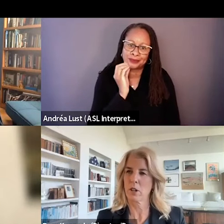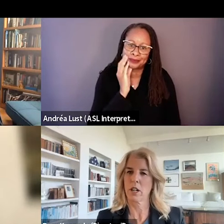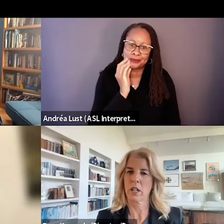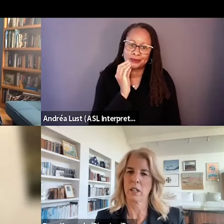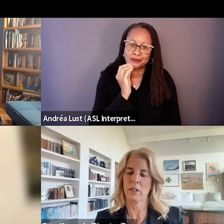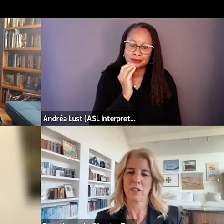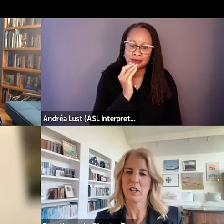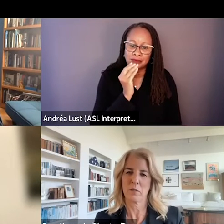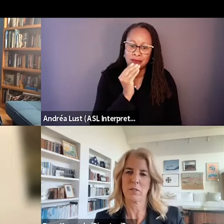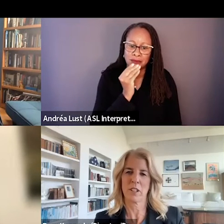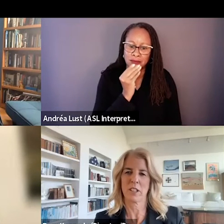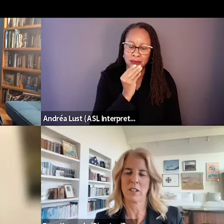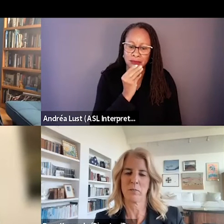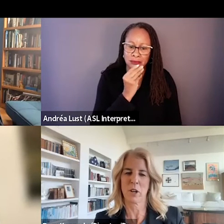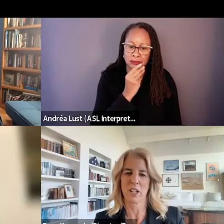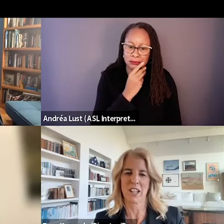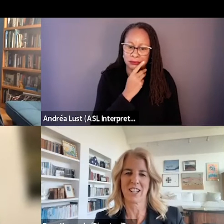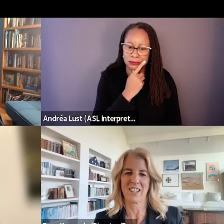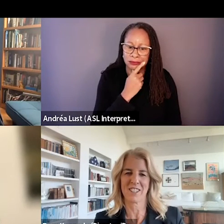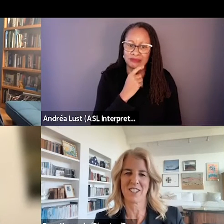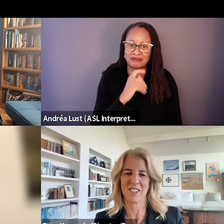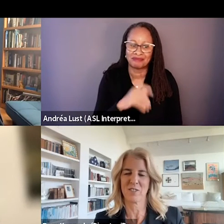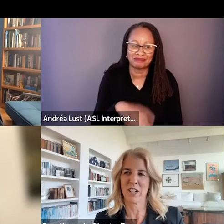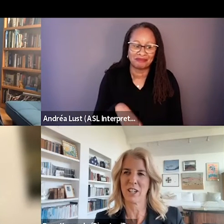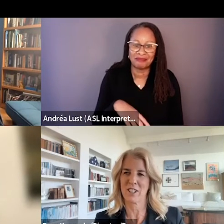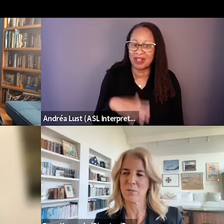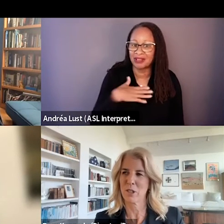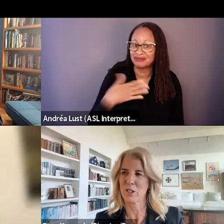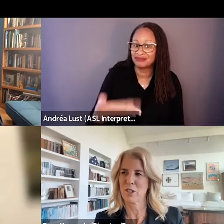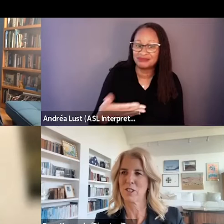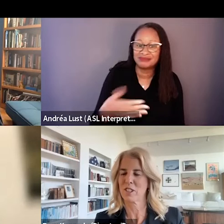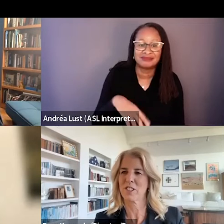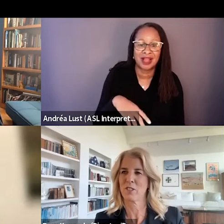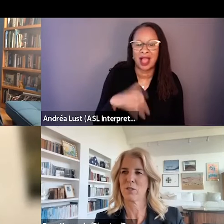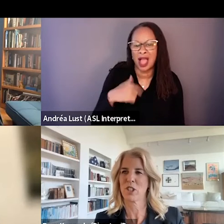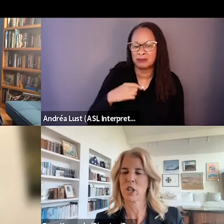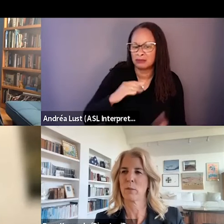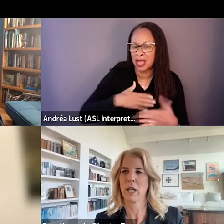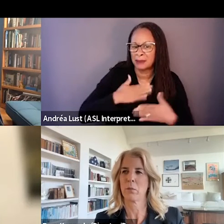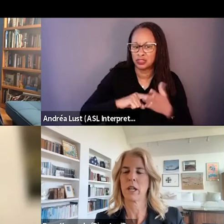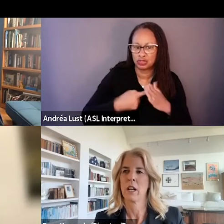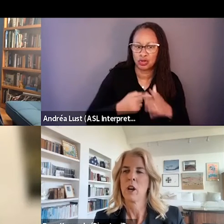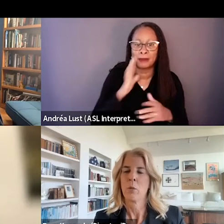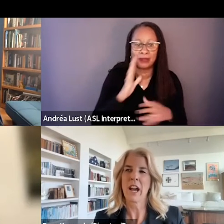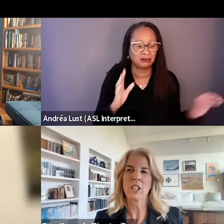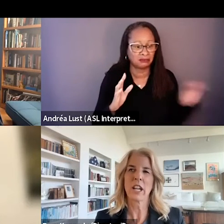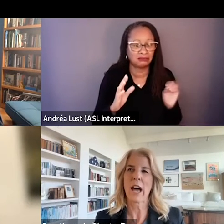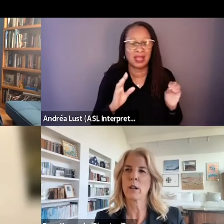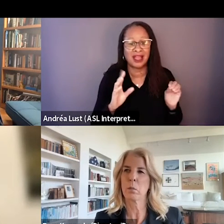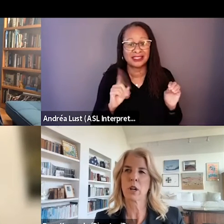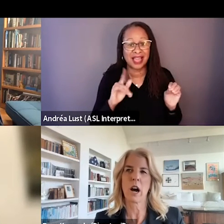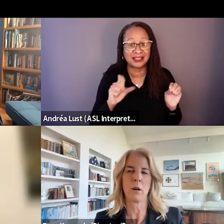I'll start and then let Mark and Dallas, the writer producers, to chime in. But we